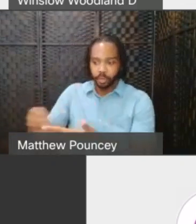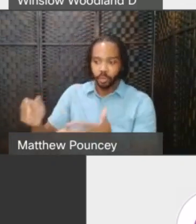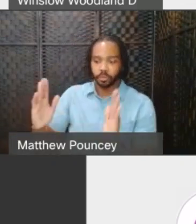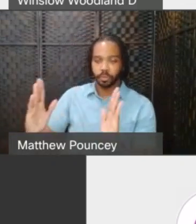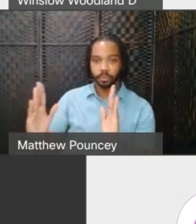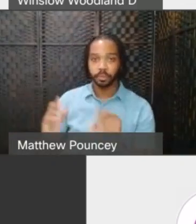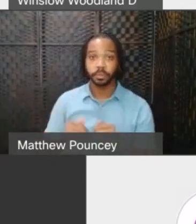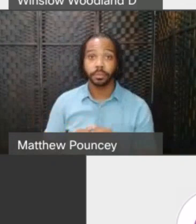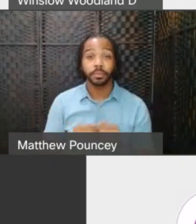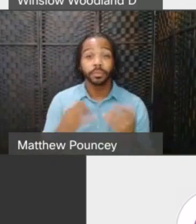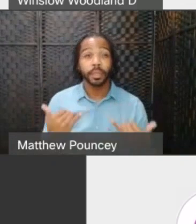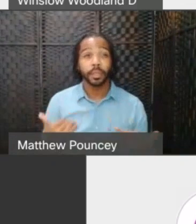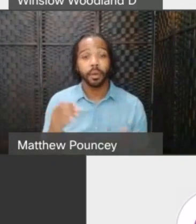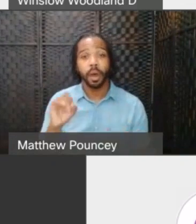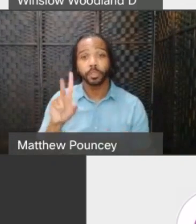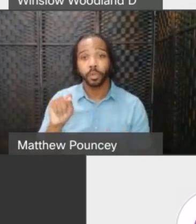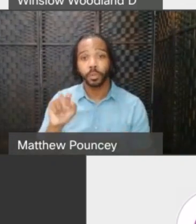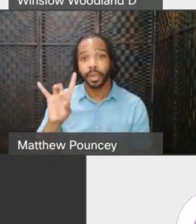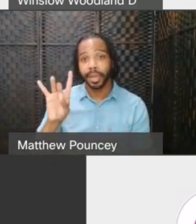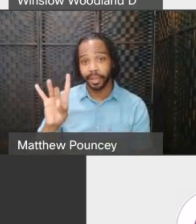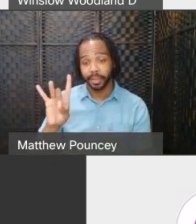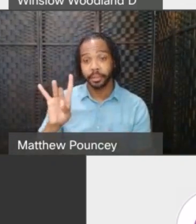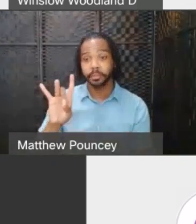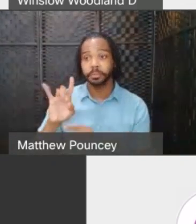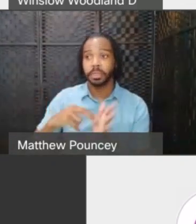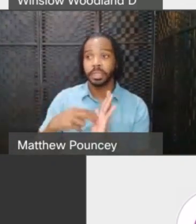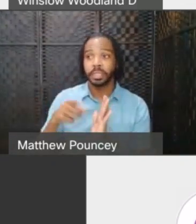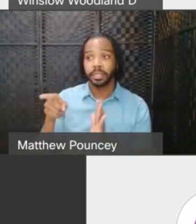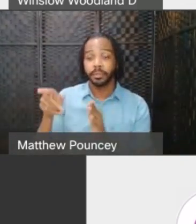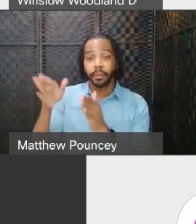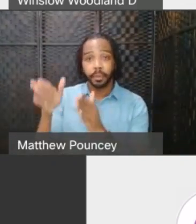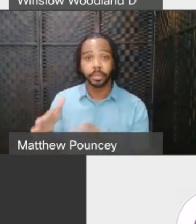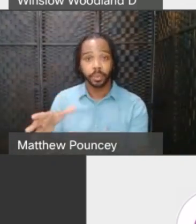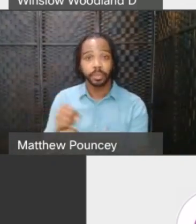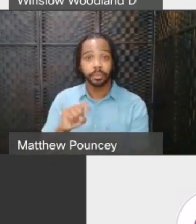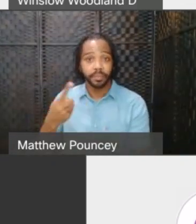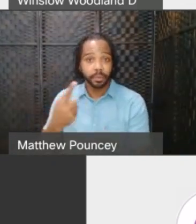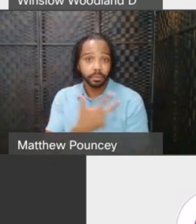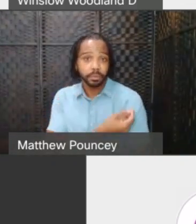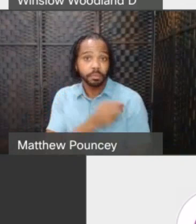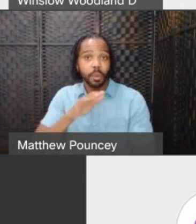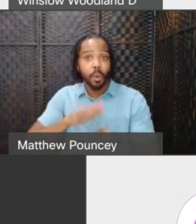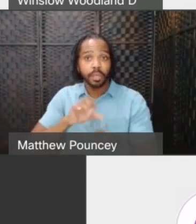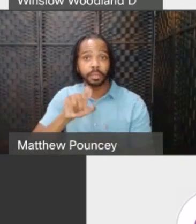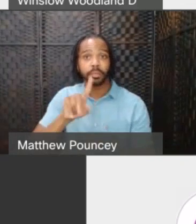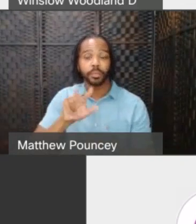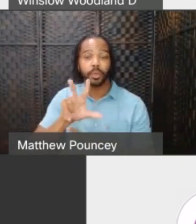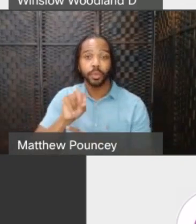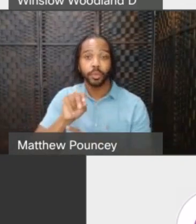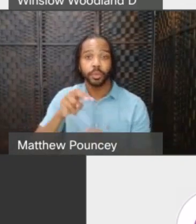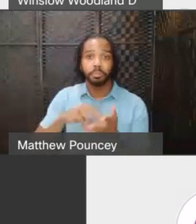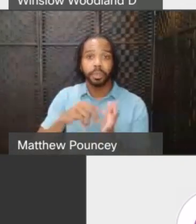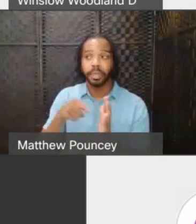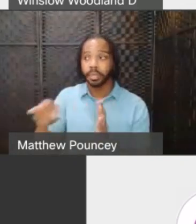now October the 8th. So if someone received their dose on September the 30th, then they would be due